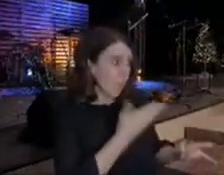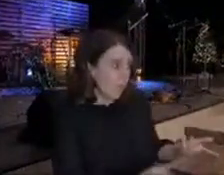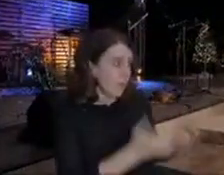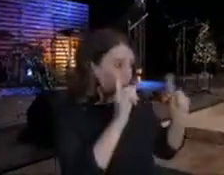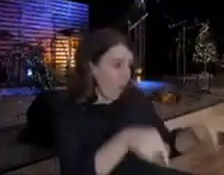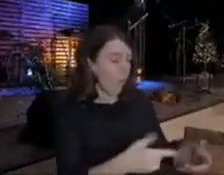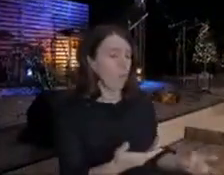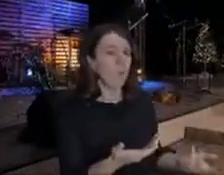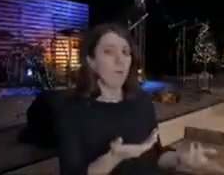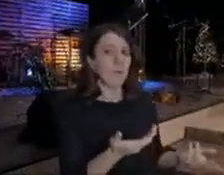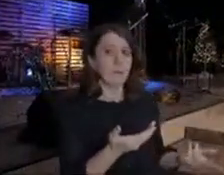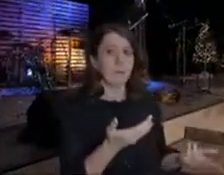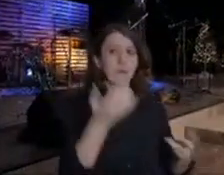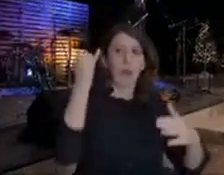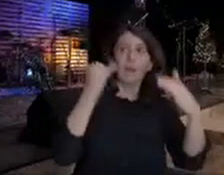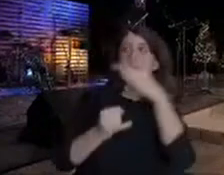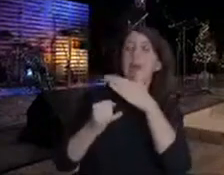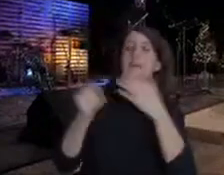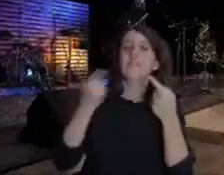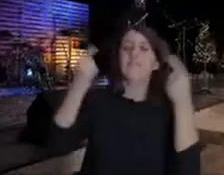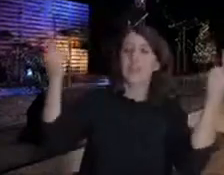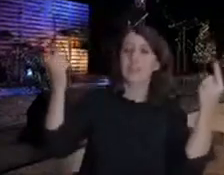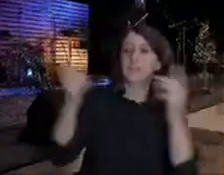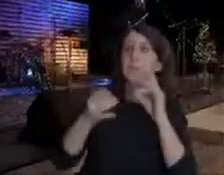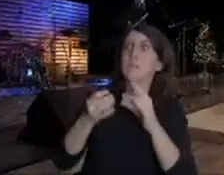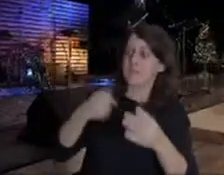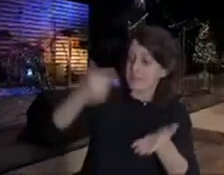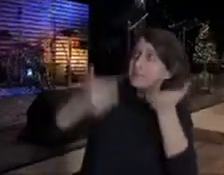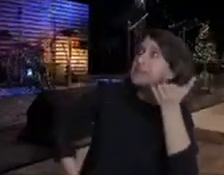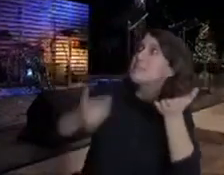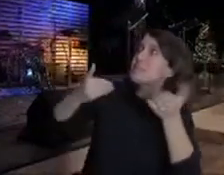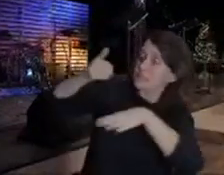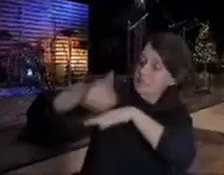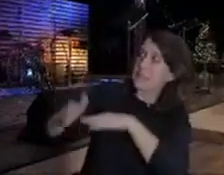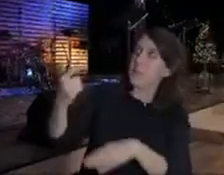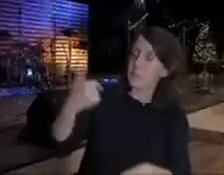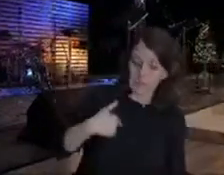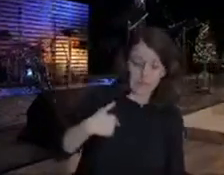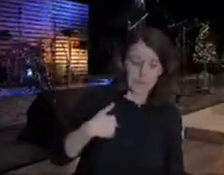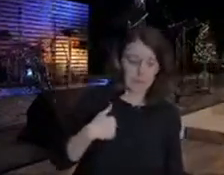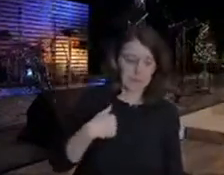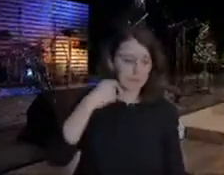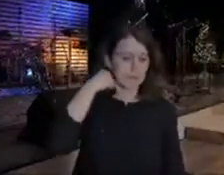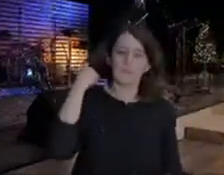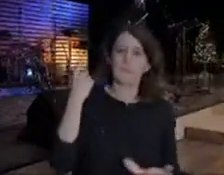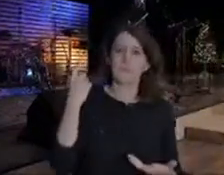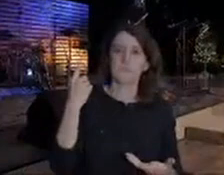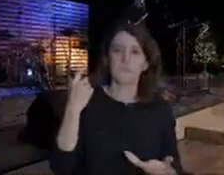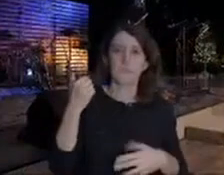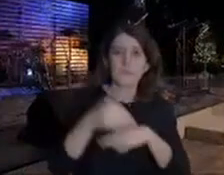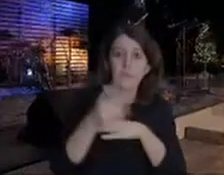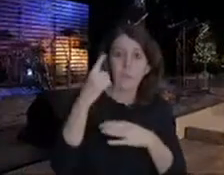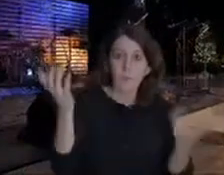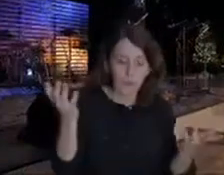we send? And Isaiah has these famous words: here am I, Lord, send me. All right, but what is he sending him to?